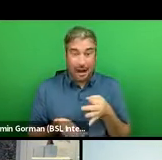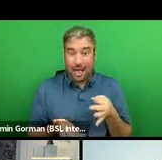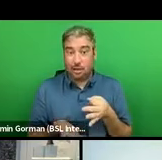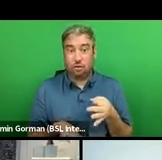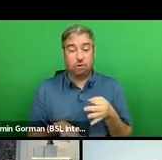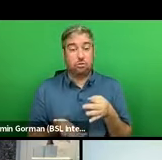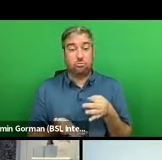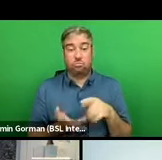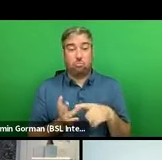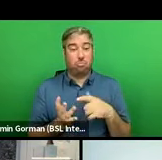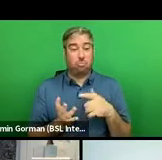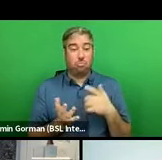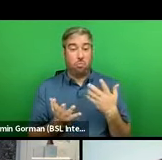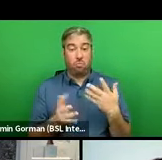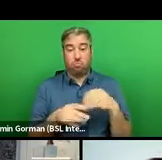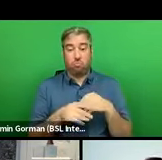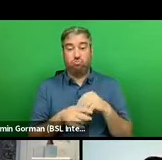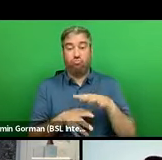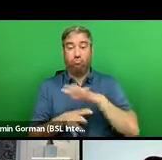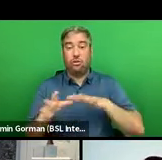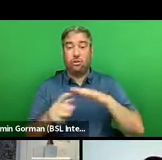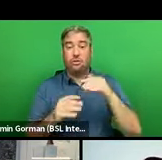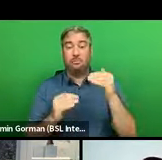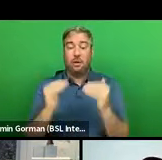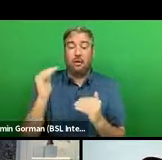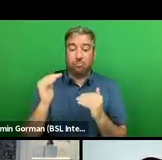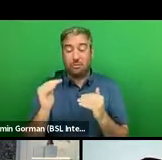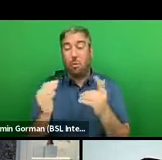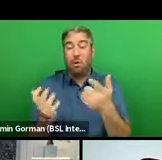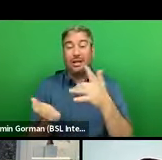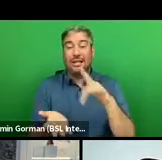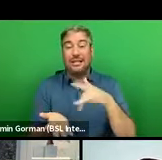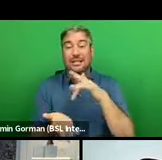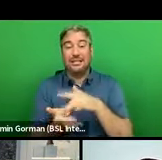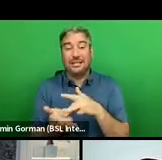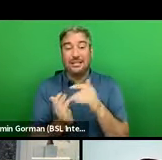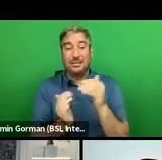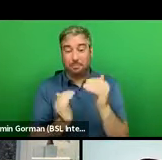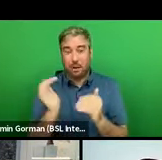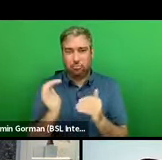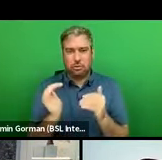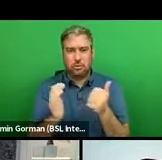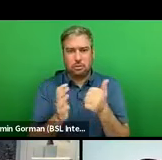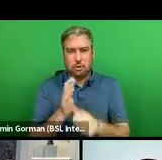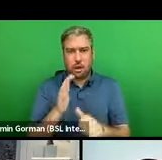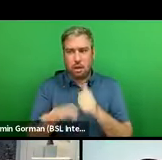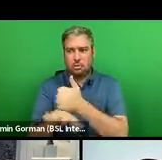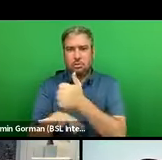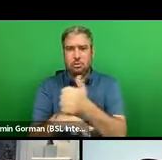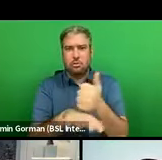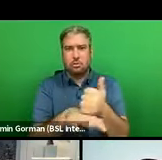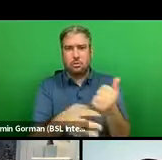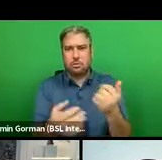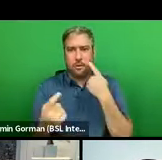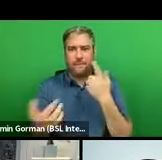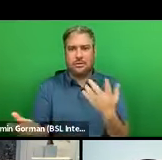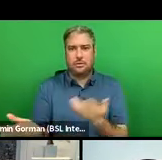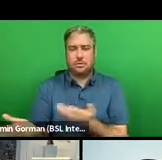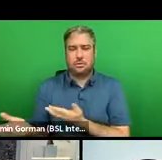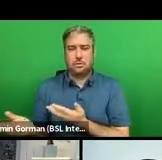taking the stage. So on this, I am, convinced that looking at